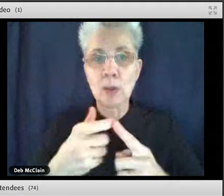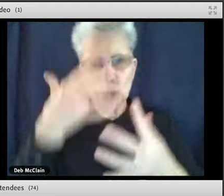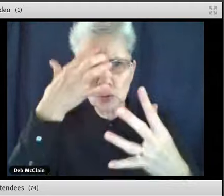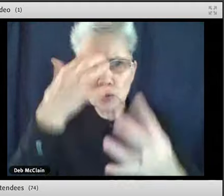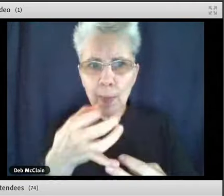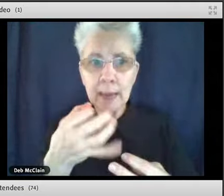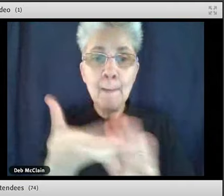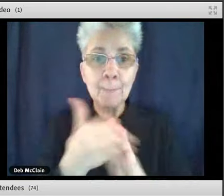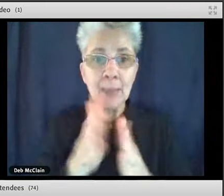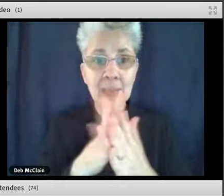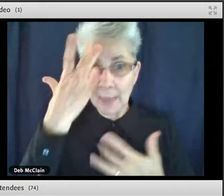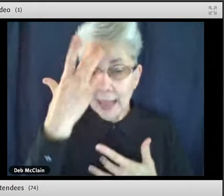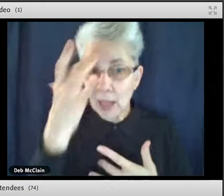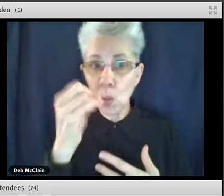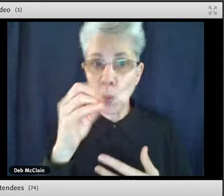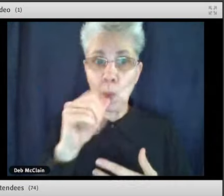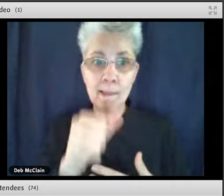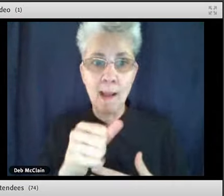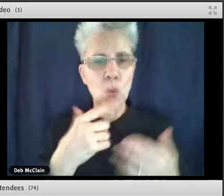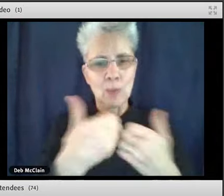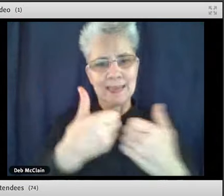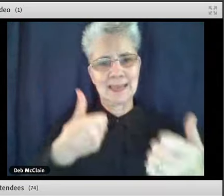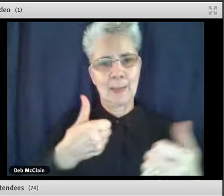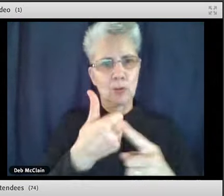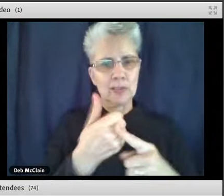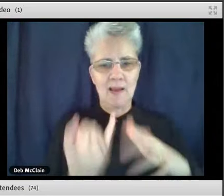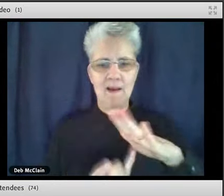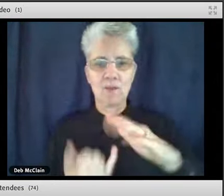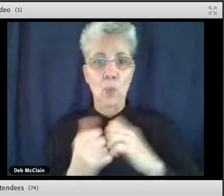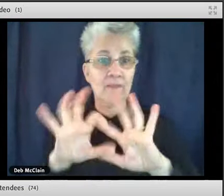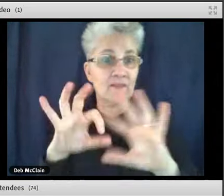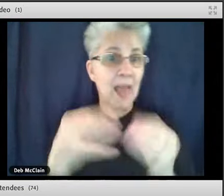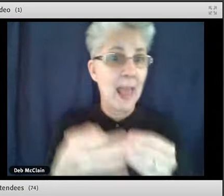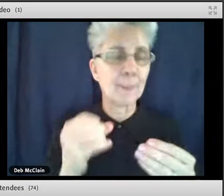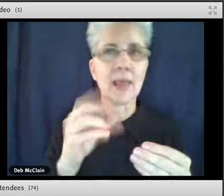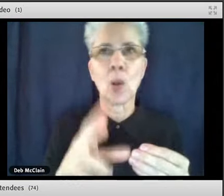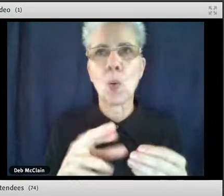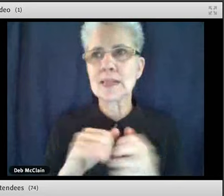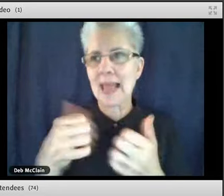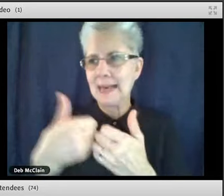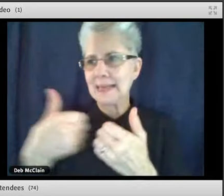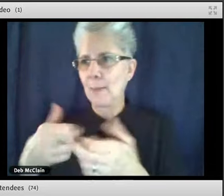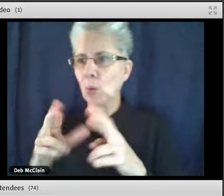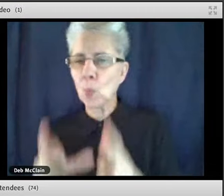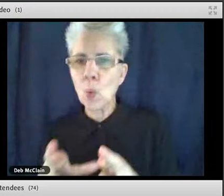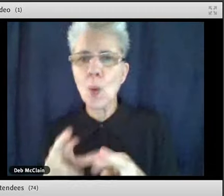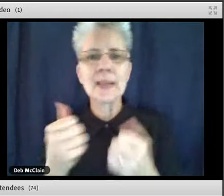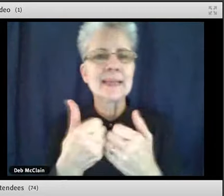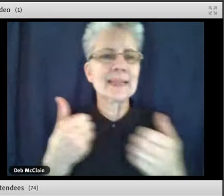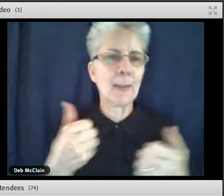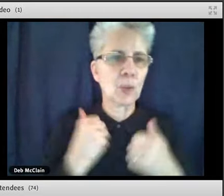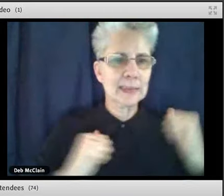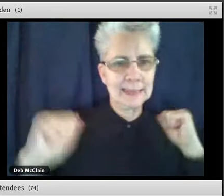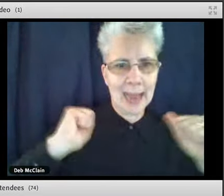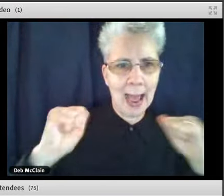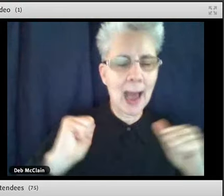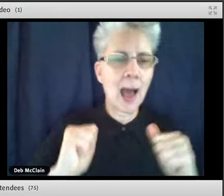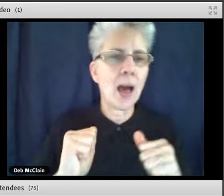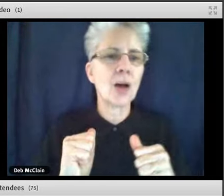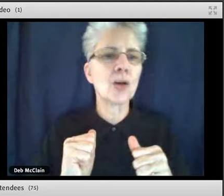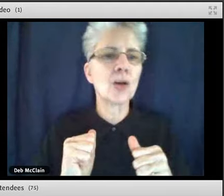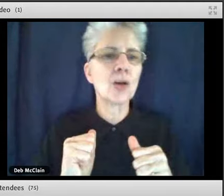you're going to become ill or not. And you want to separate yourself if you're with family, stay in a separate room, use separate towels, pursue